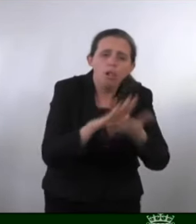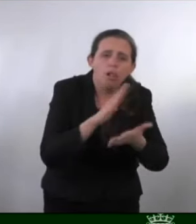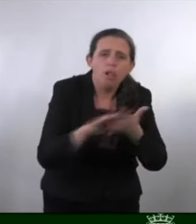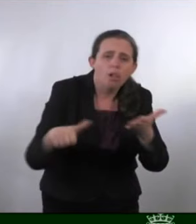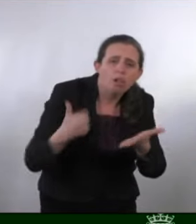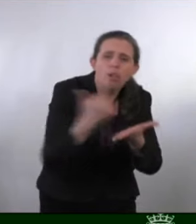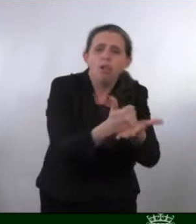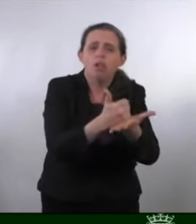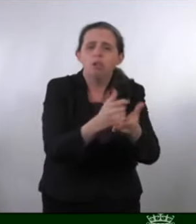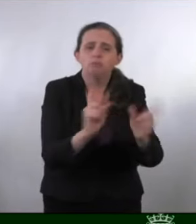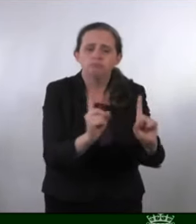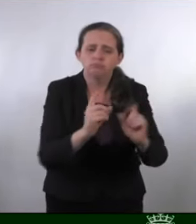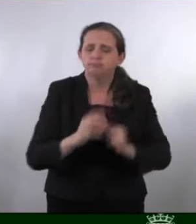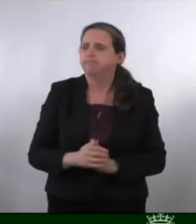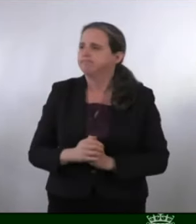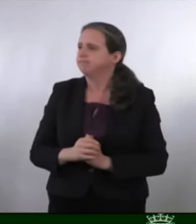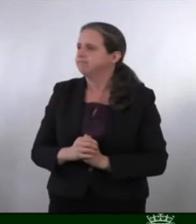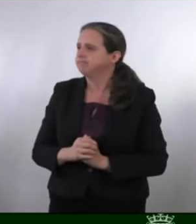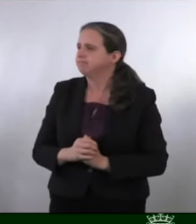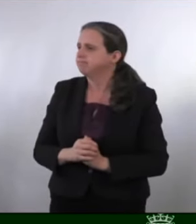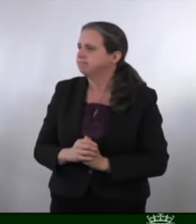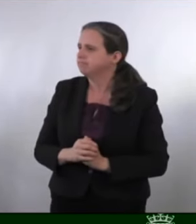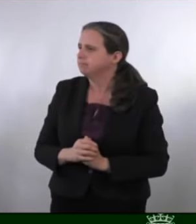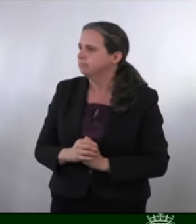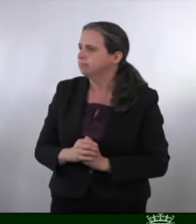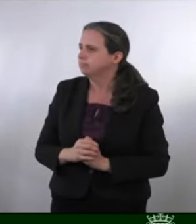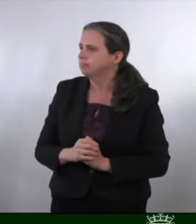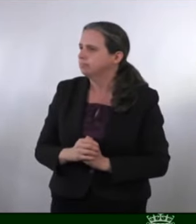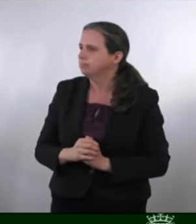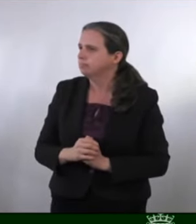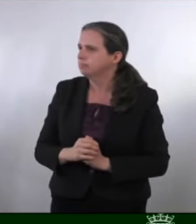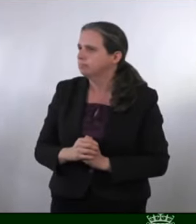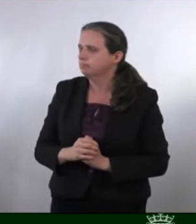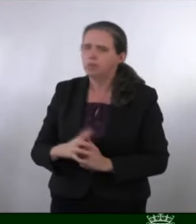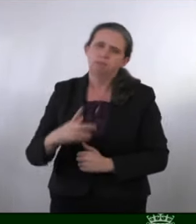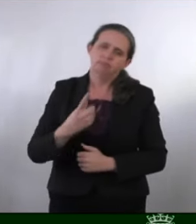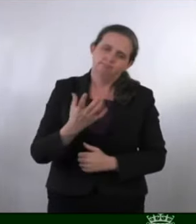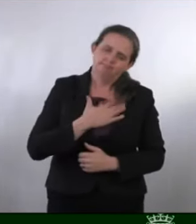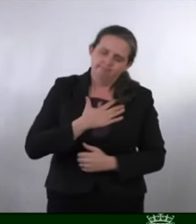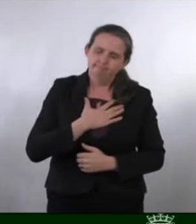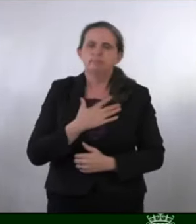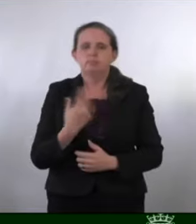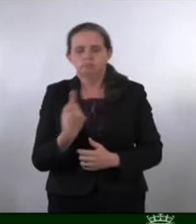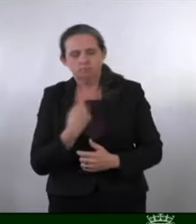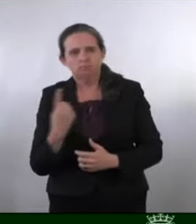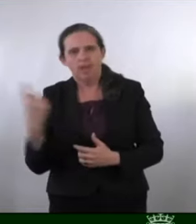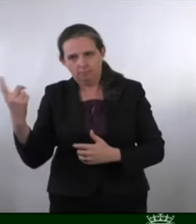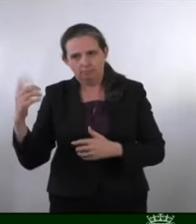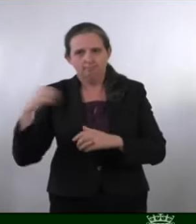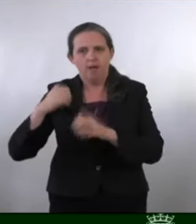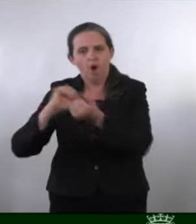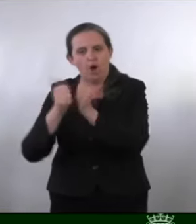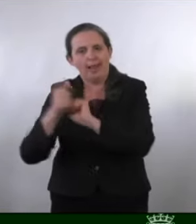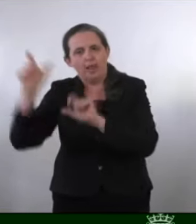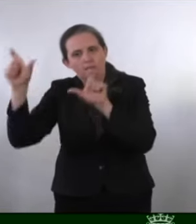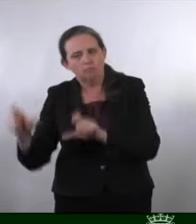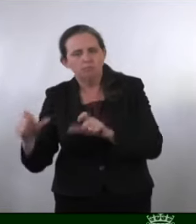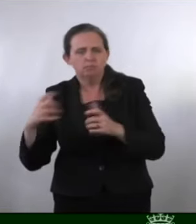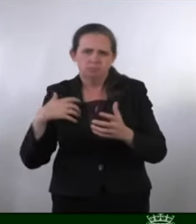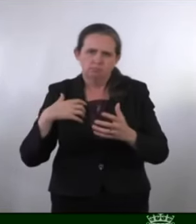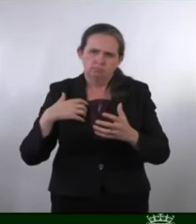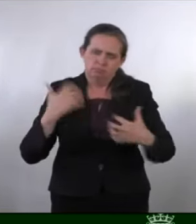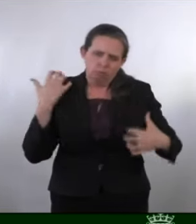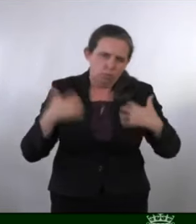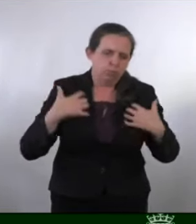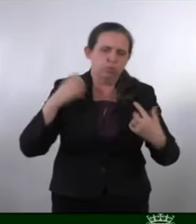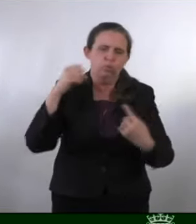both my right honourable friend and myself share a common passion about the importance of adoption, about how